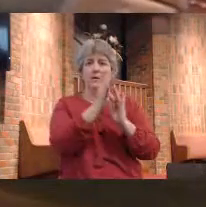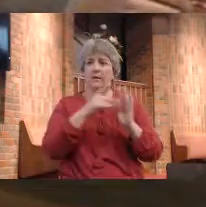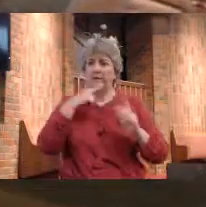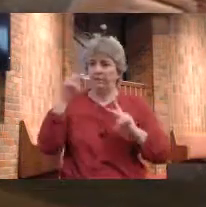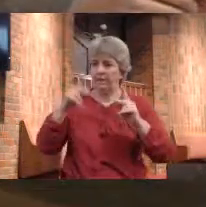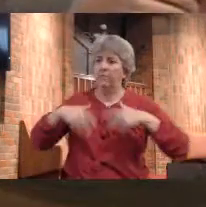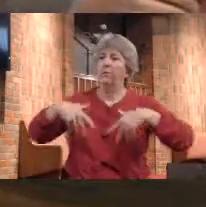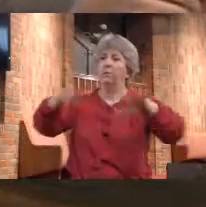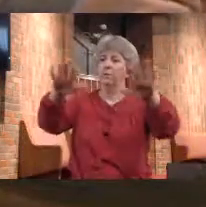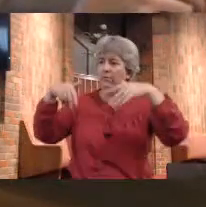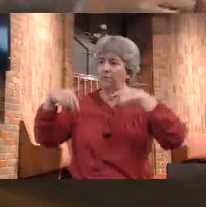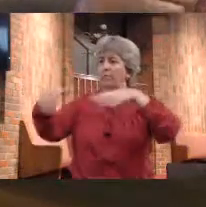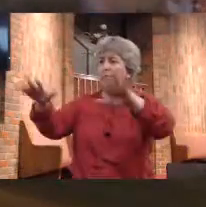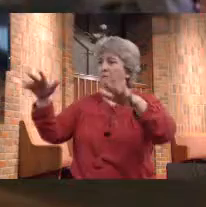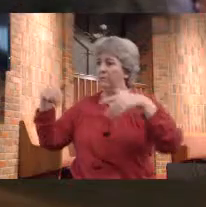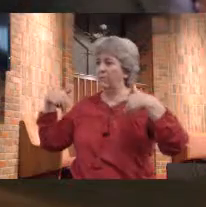away.